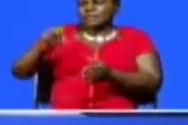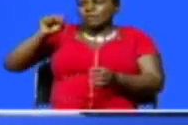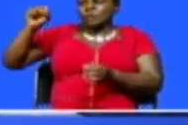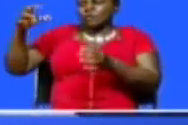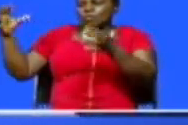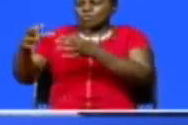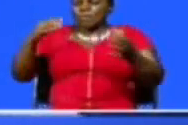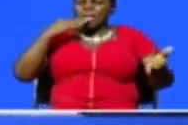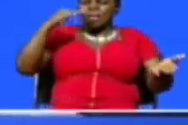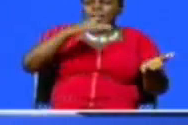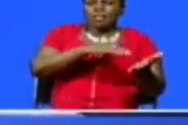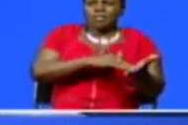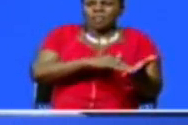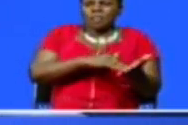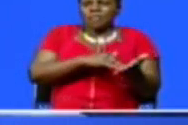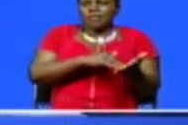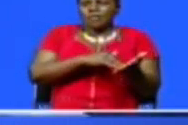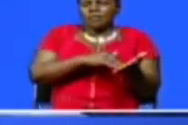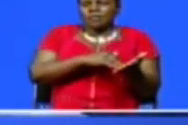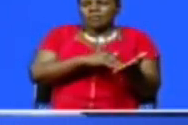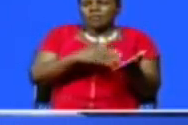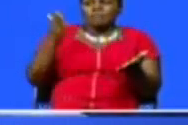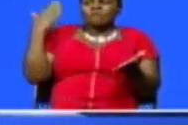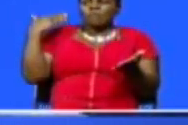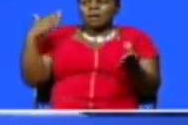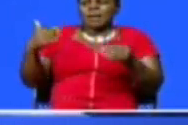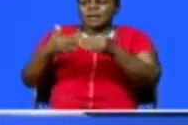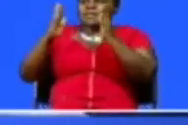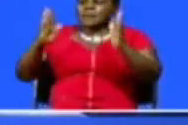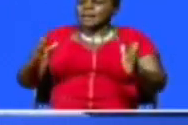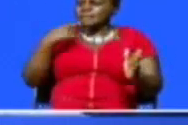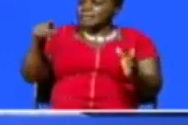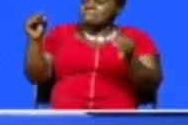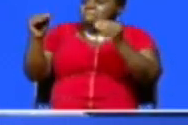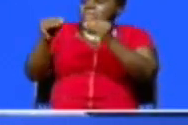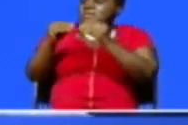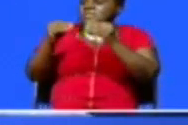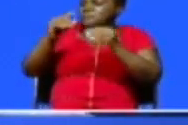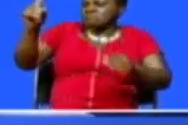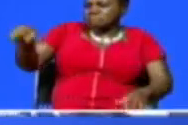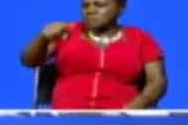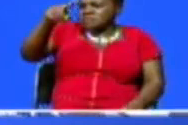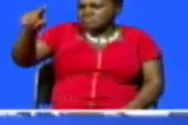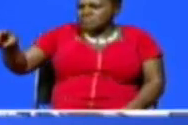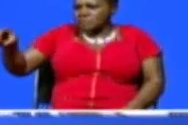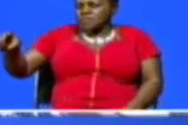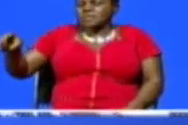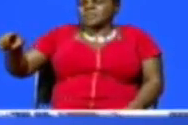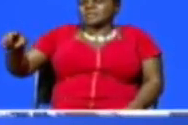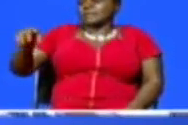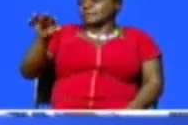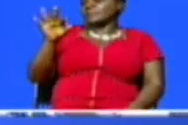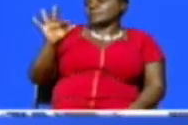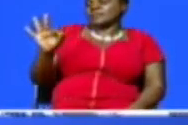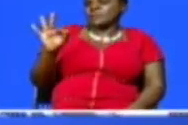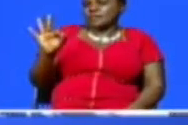written a letter to the former party leader telling him that that meeting is illegal. Eseli, Wamunyinyi